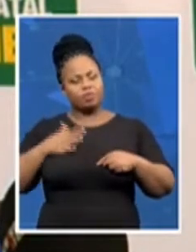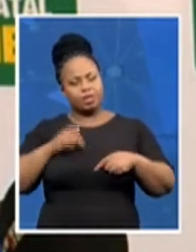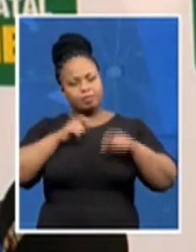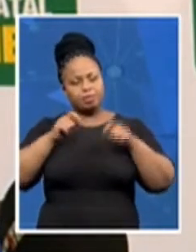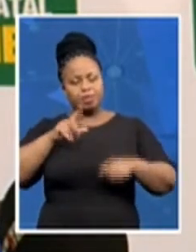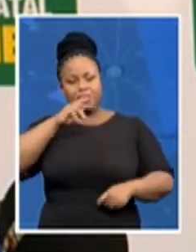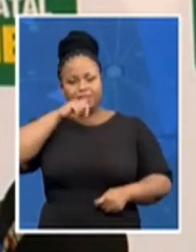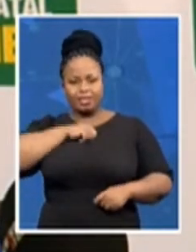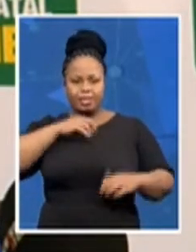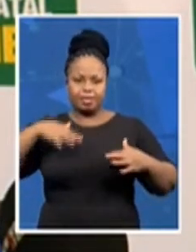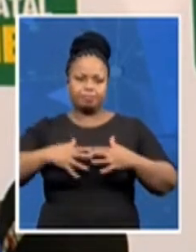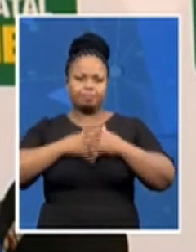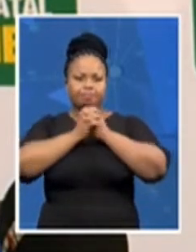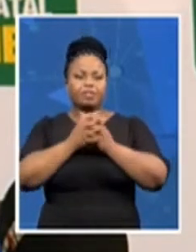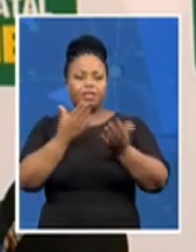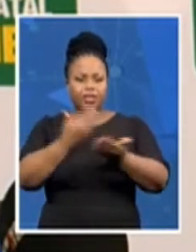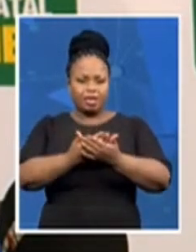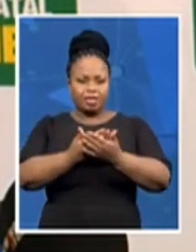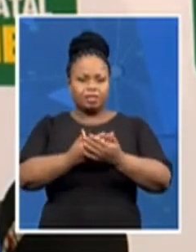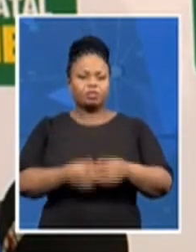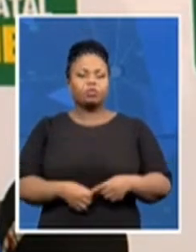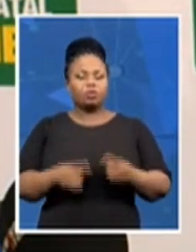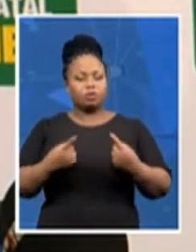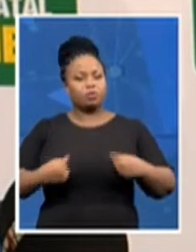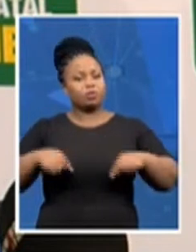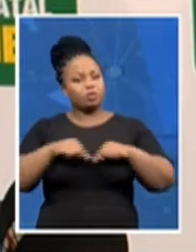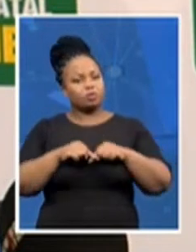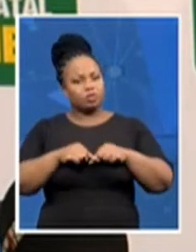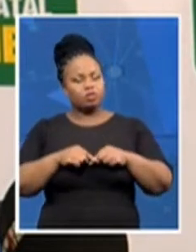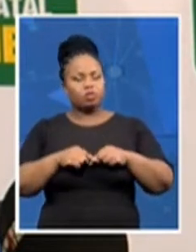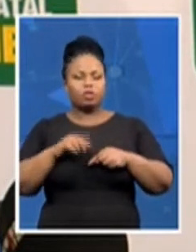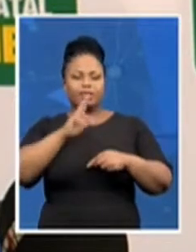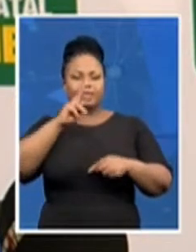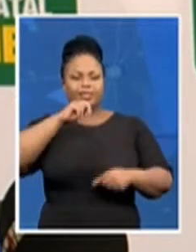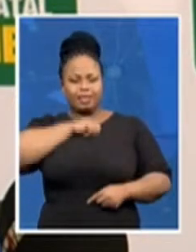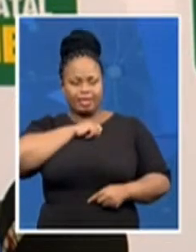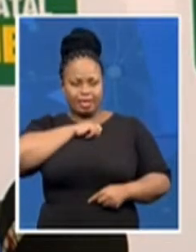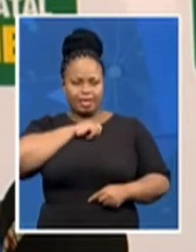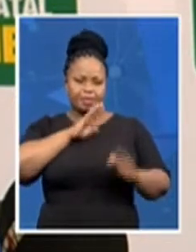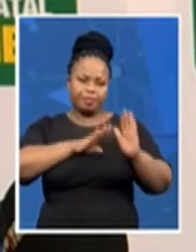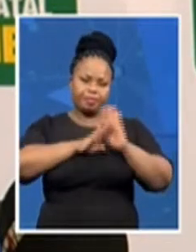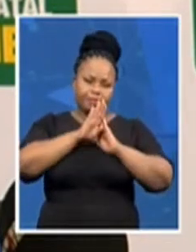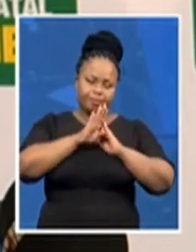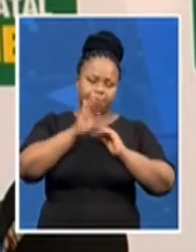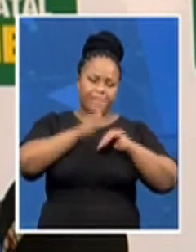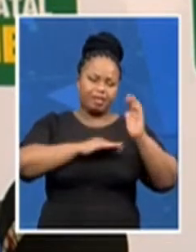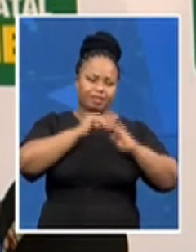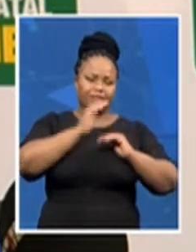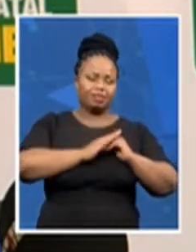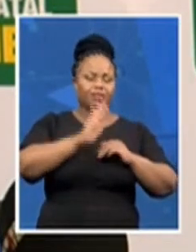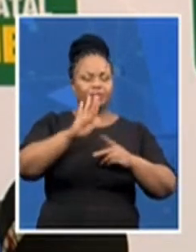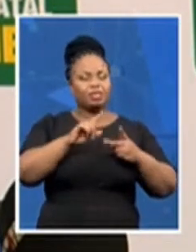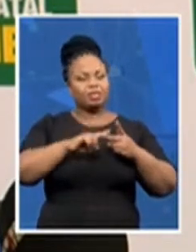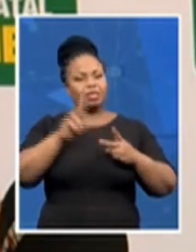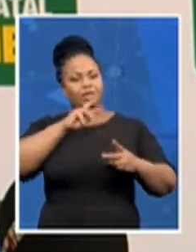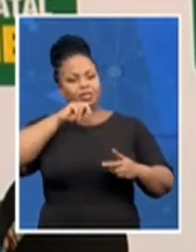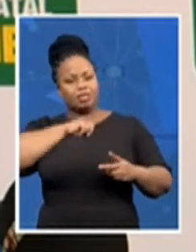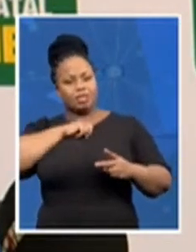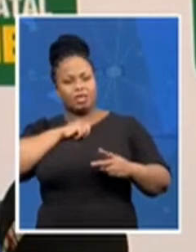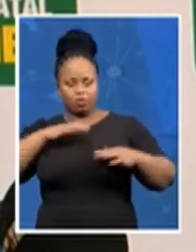us rebuild KwaZulu-Natal. Together, let us unite KwaZulu-Natal. And I thank you.